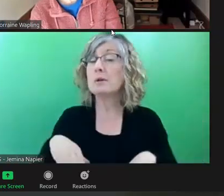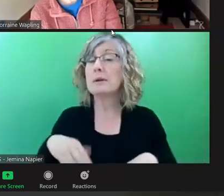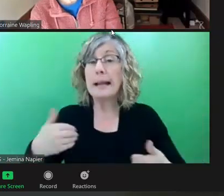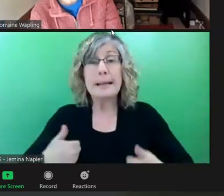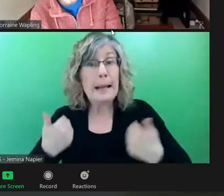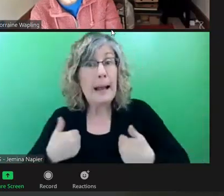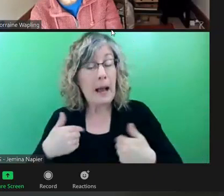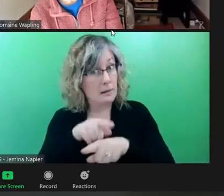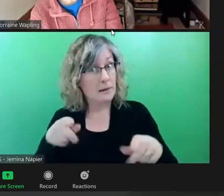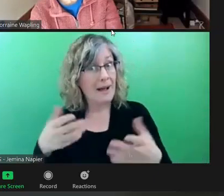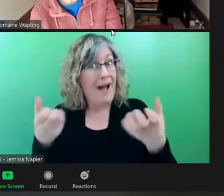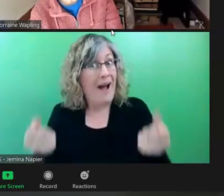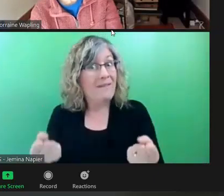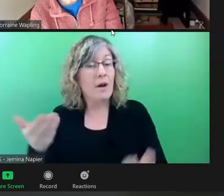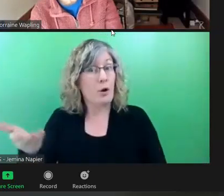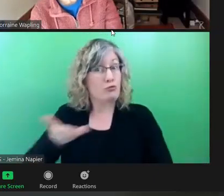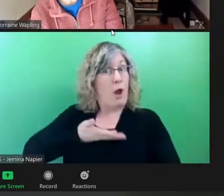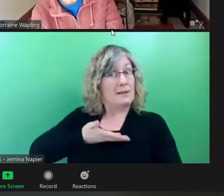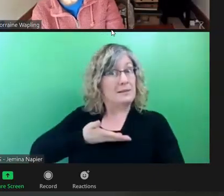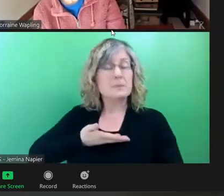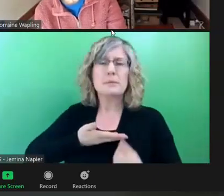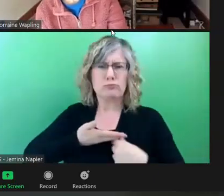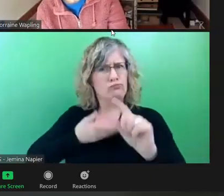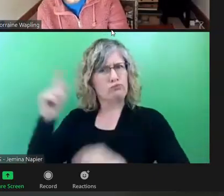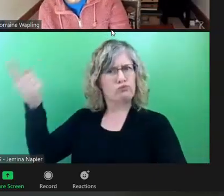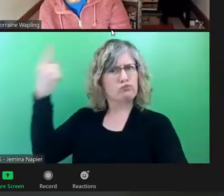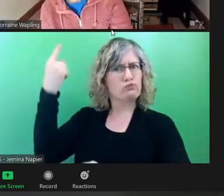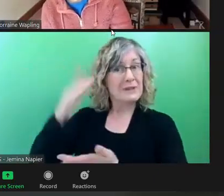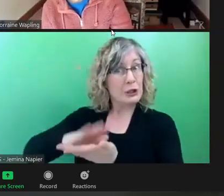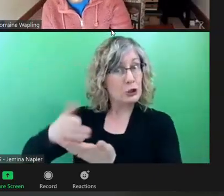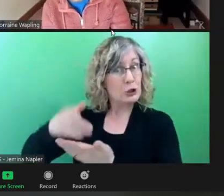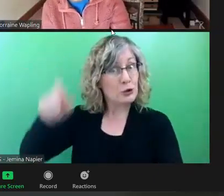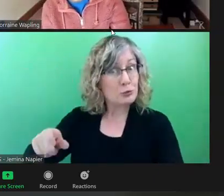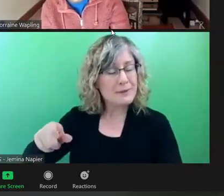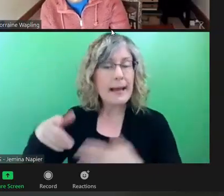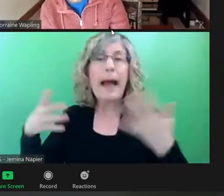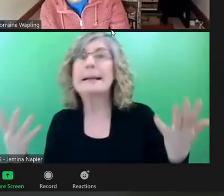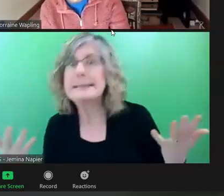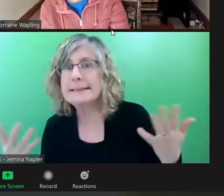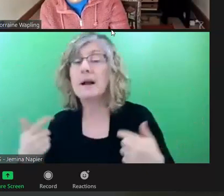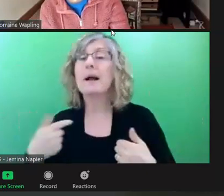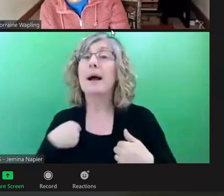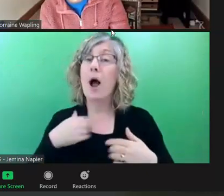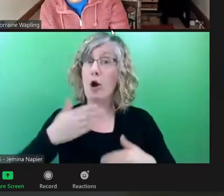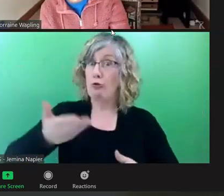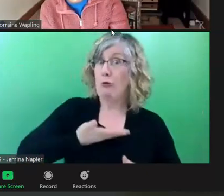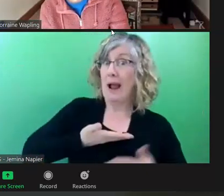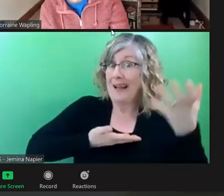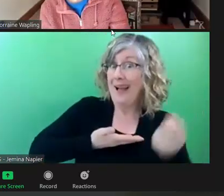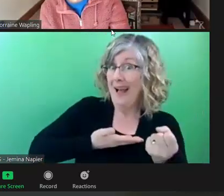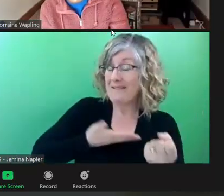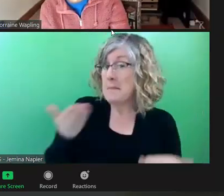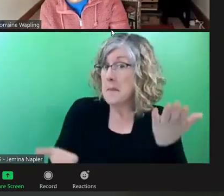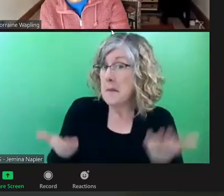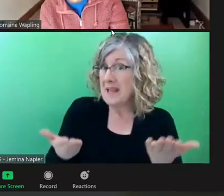think the whole business of, you know, rights and what is actually delivered is a huge one.